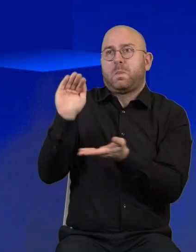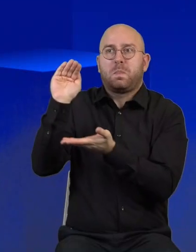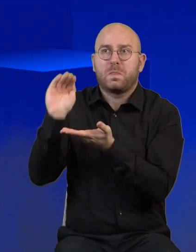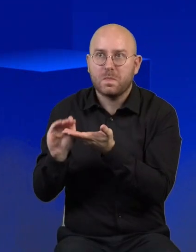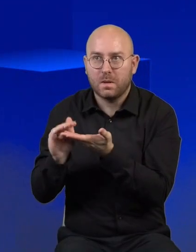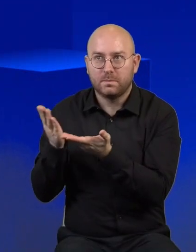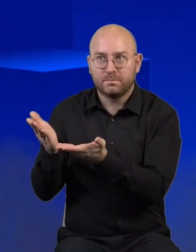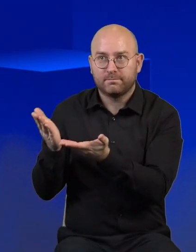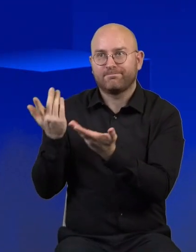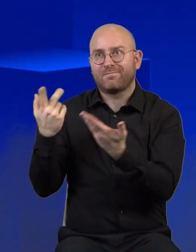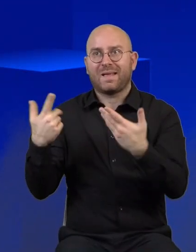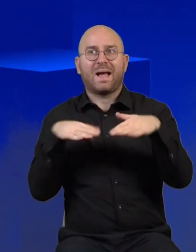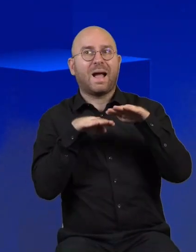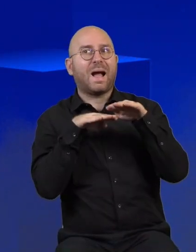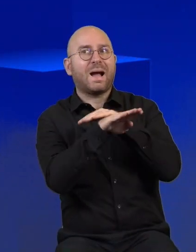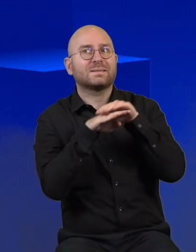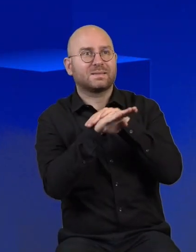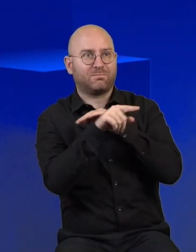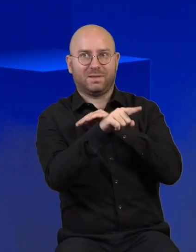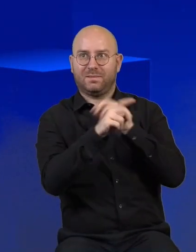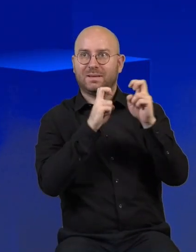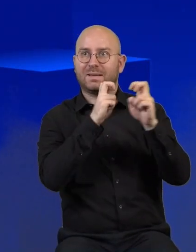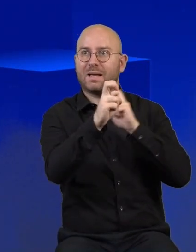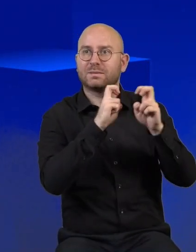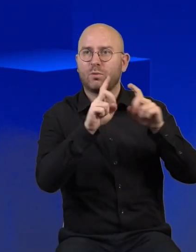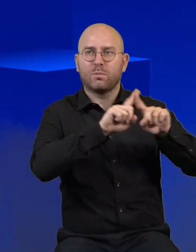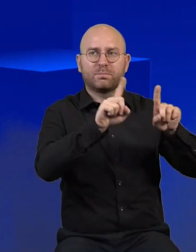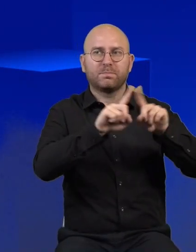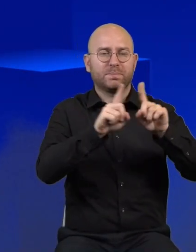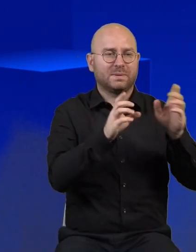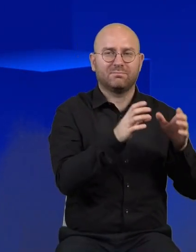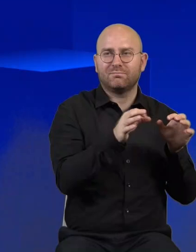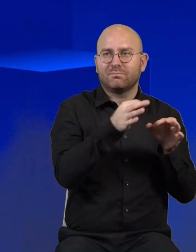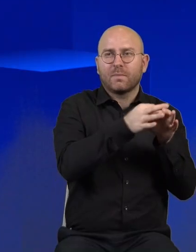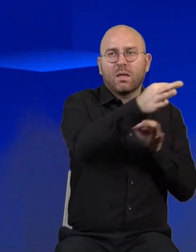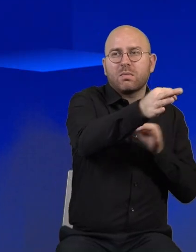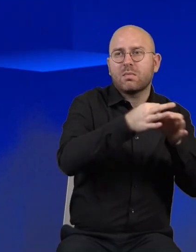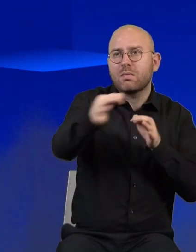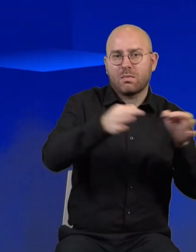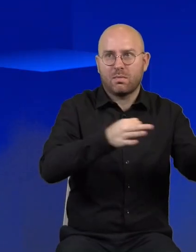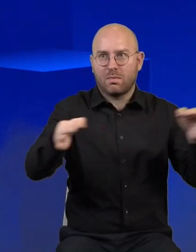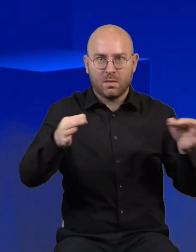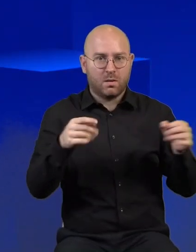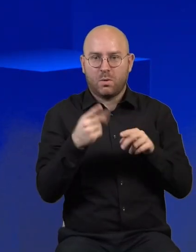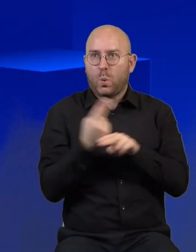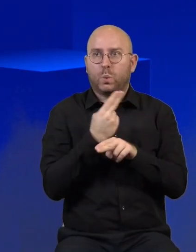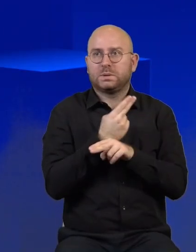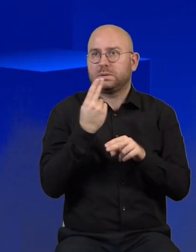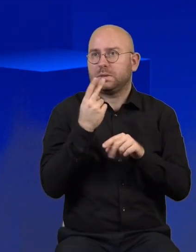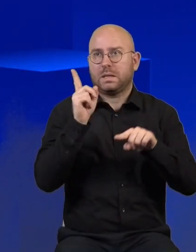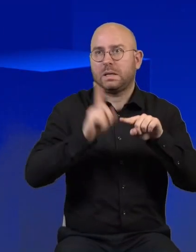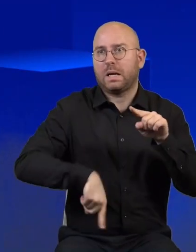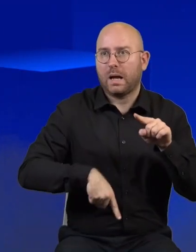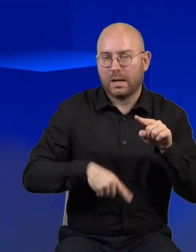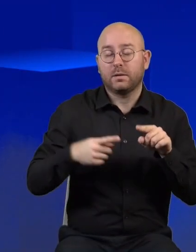be borne in mind when planning investments, and also the